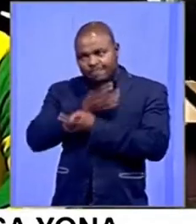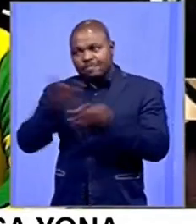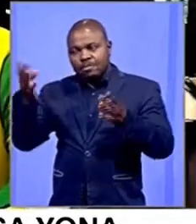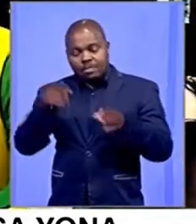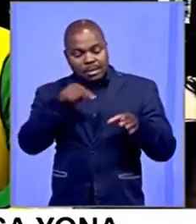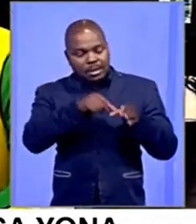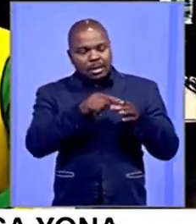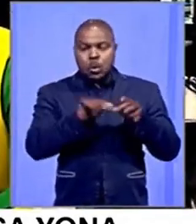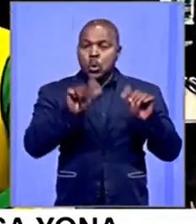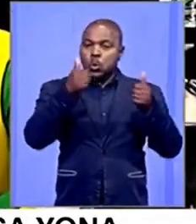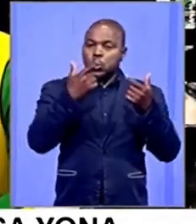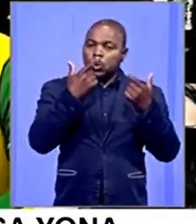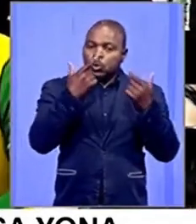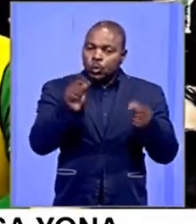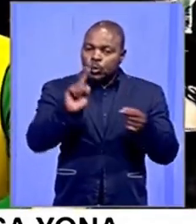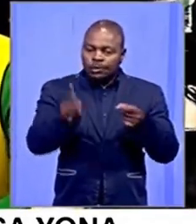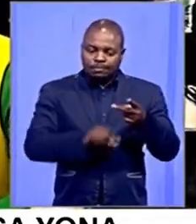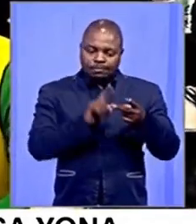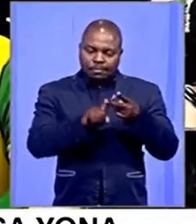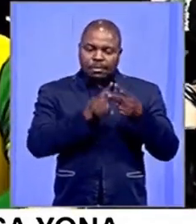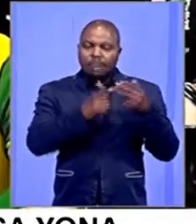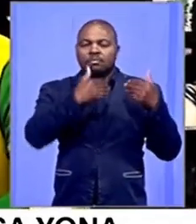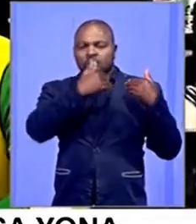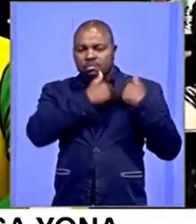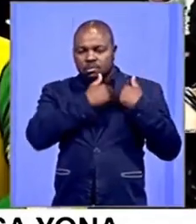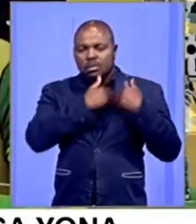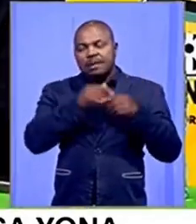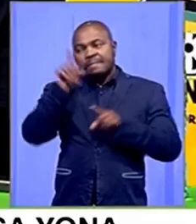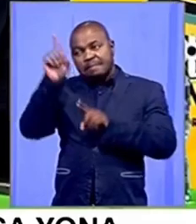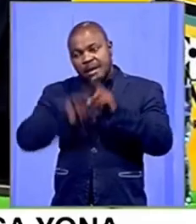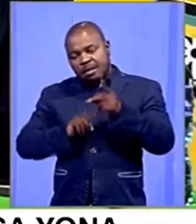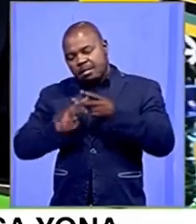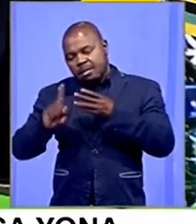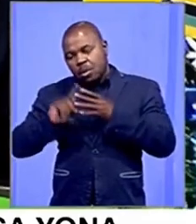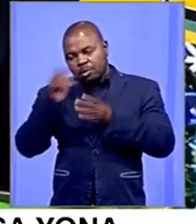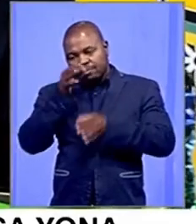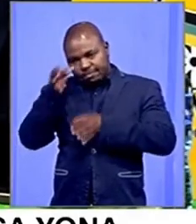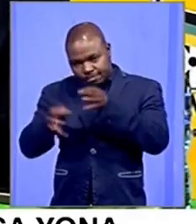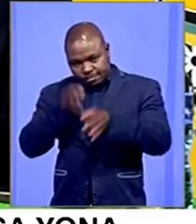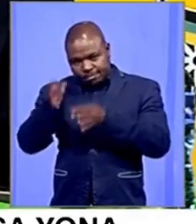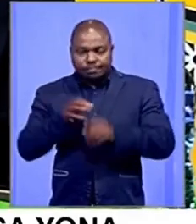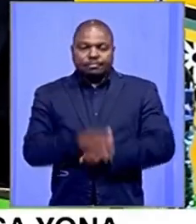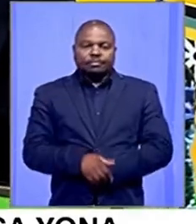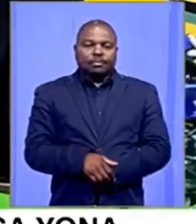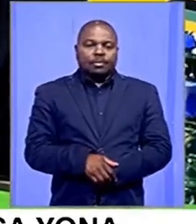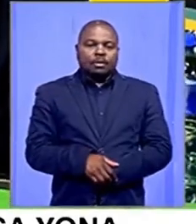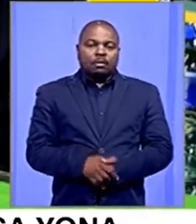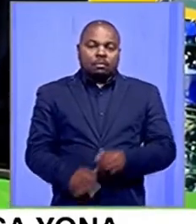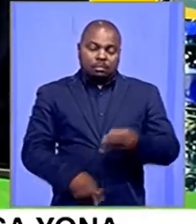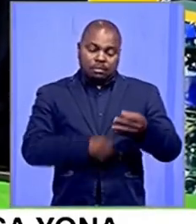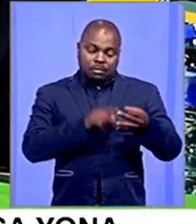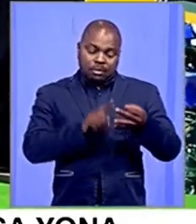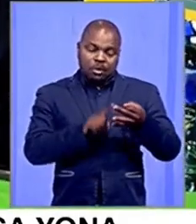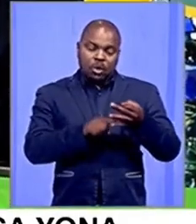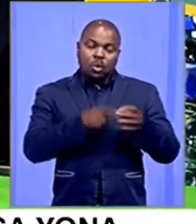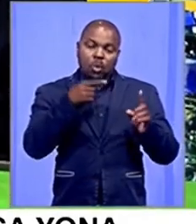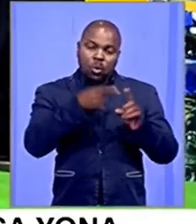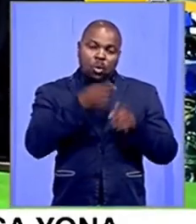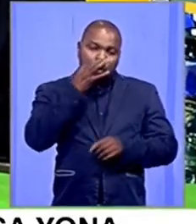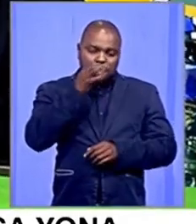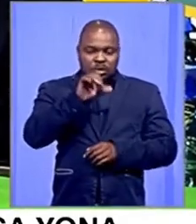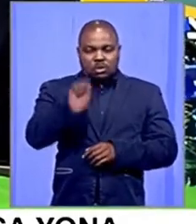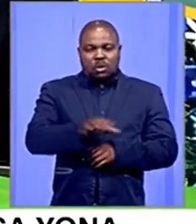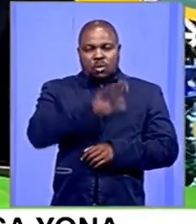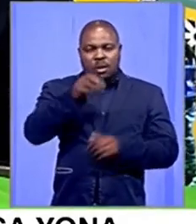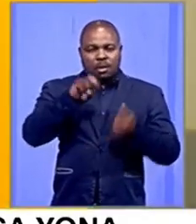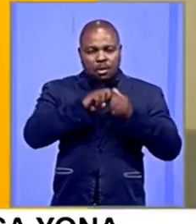moga o di entseng le go jara boikarabelo ka go tlholega phano ya ditshebeletso. O beetse a bolela ga mathateng otlhe a o naga e